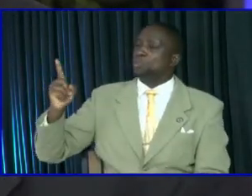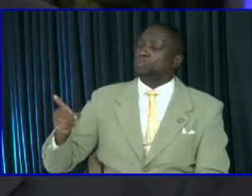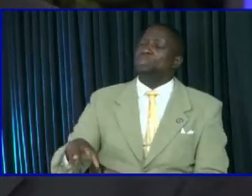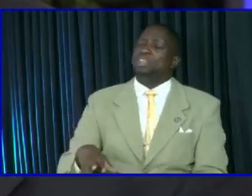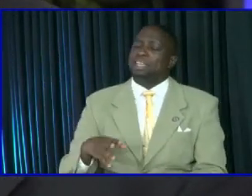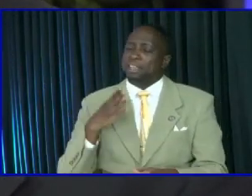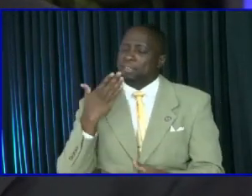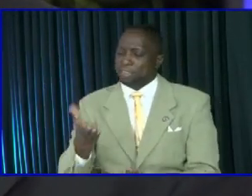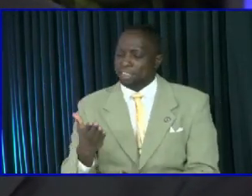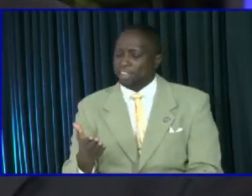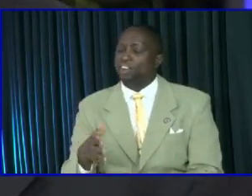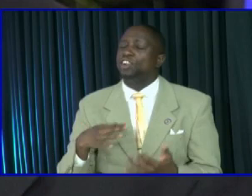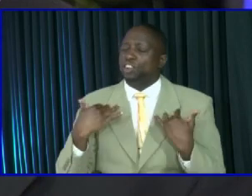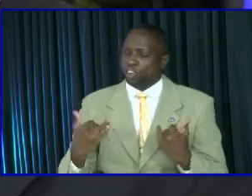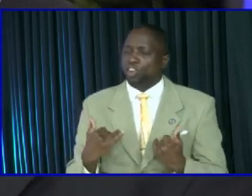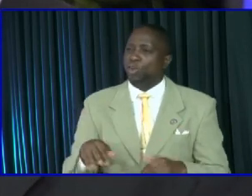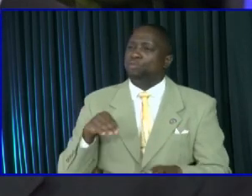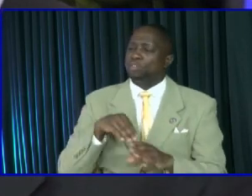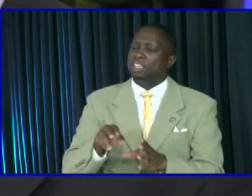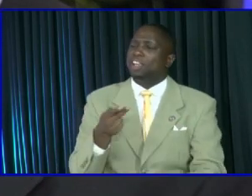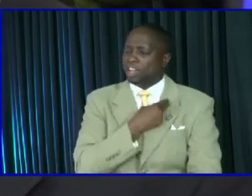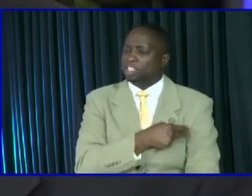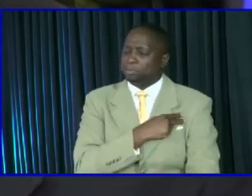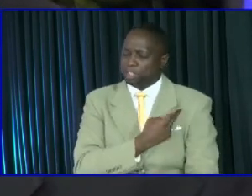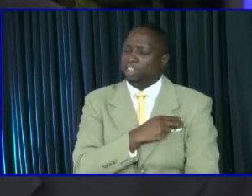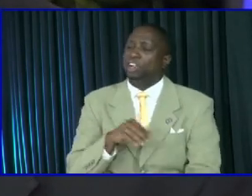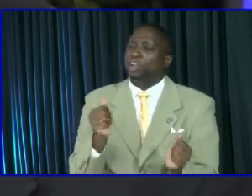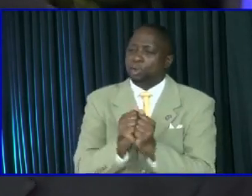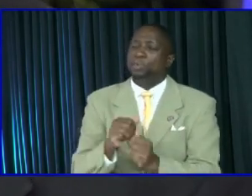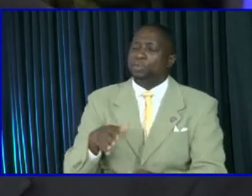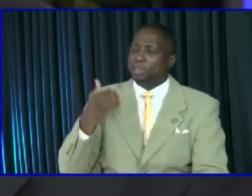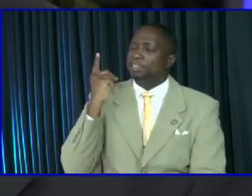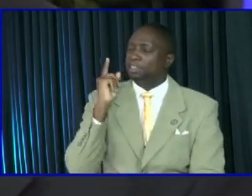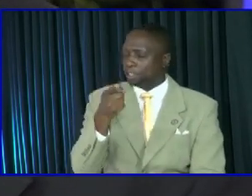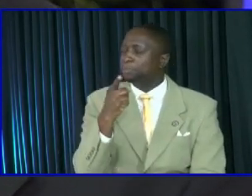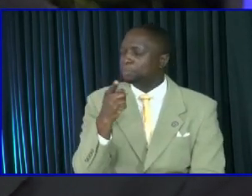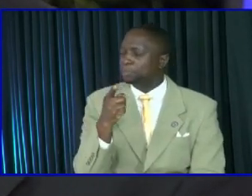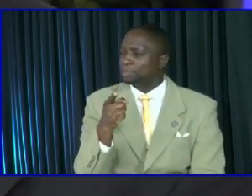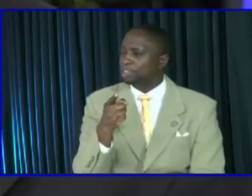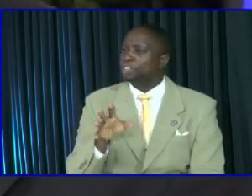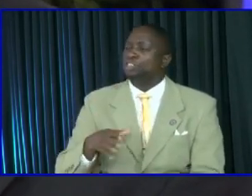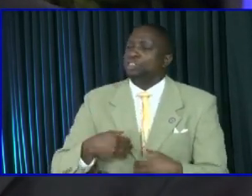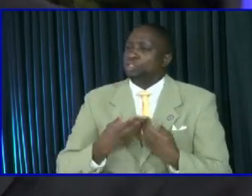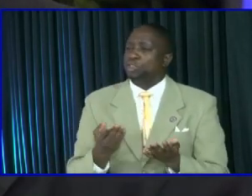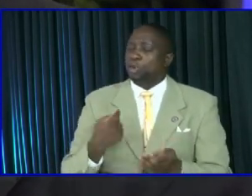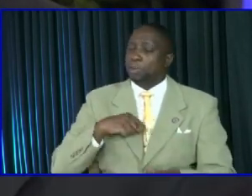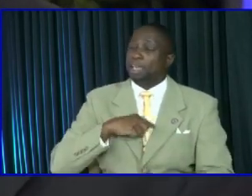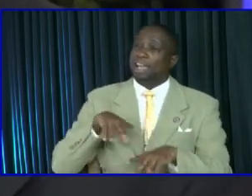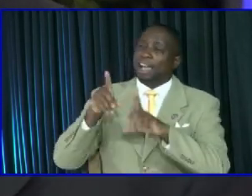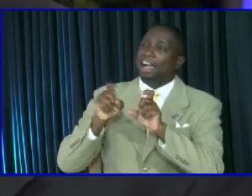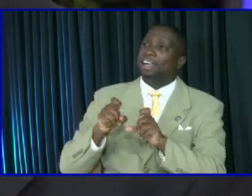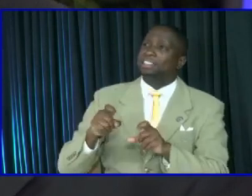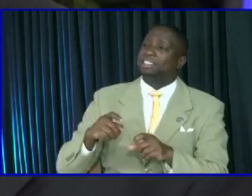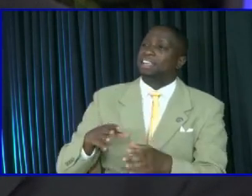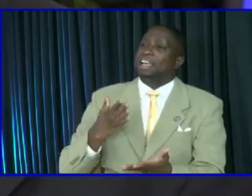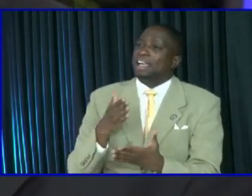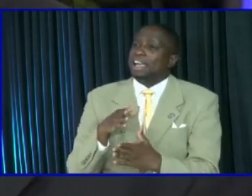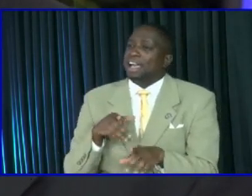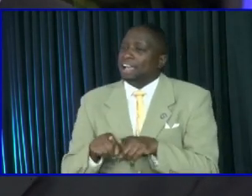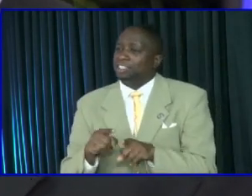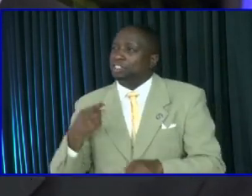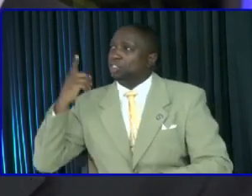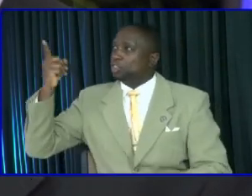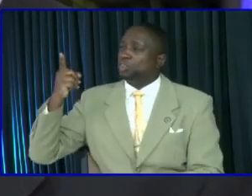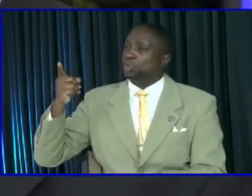his bedside and you have the remedy for his situation. And so, O God, we ask that as you intervene and